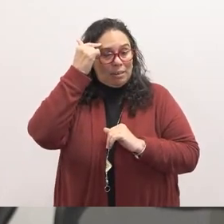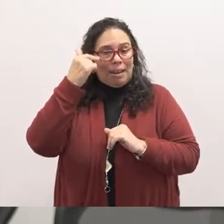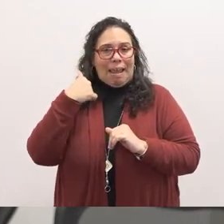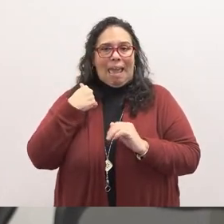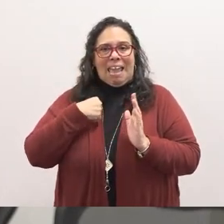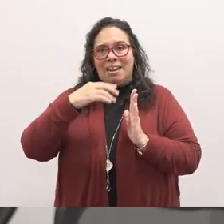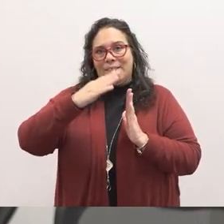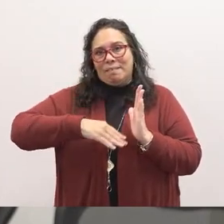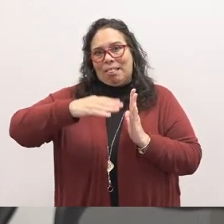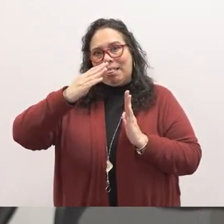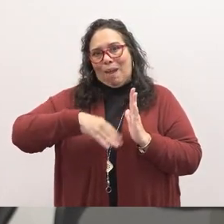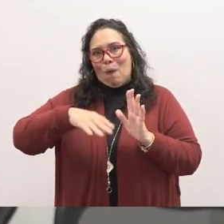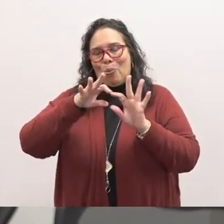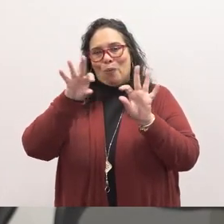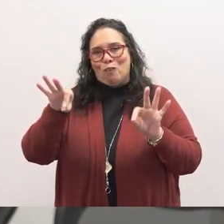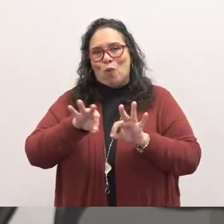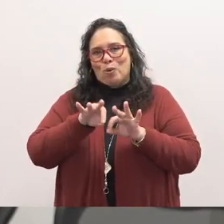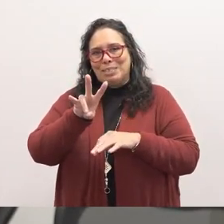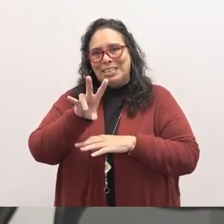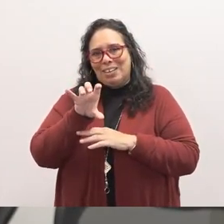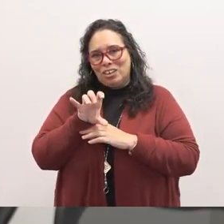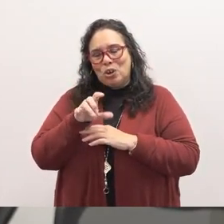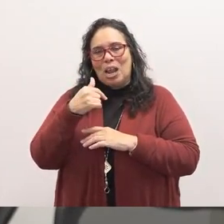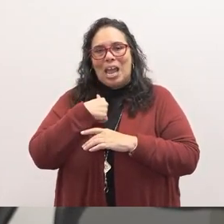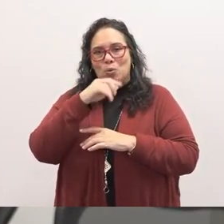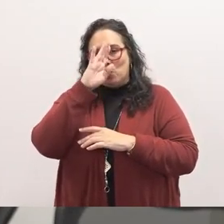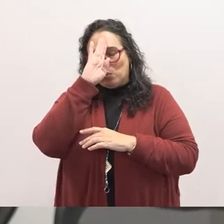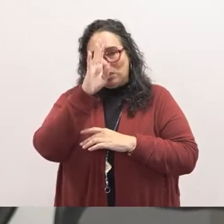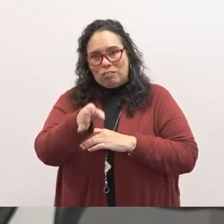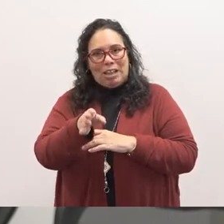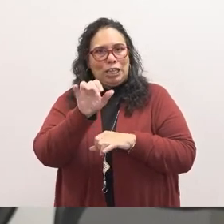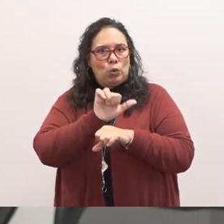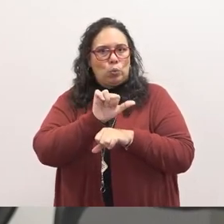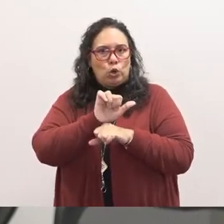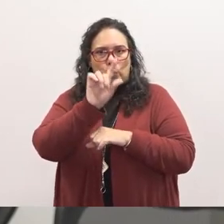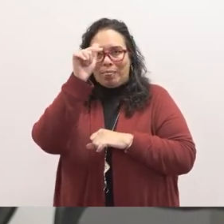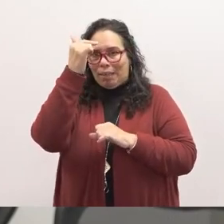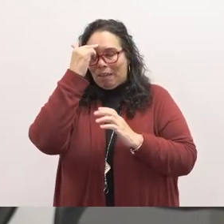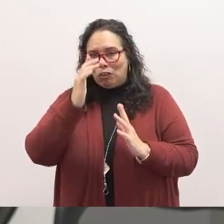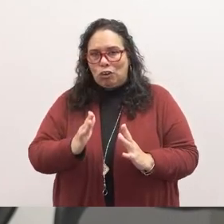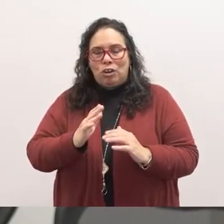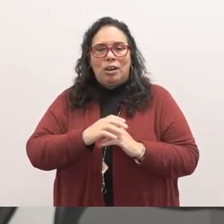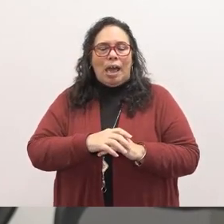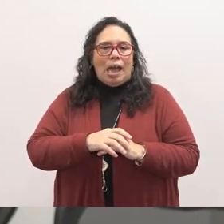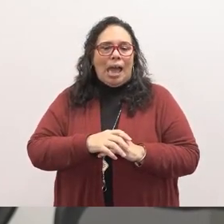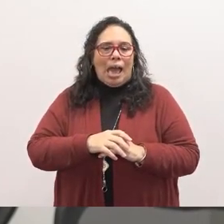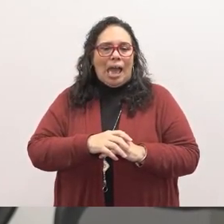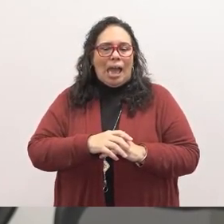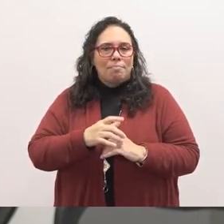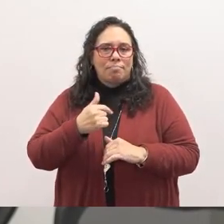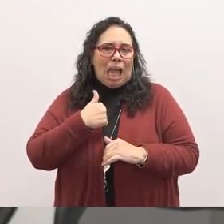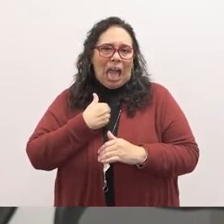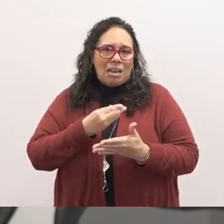out a Form 700, and I worked directly for governor or whatever position I was in, I always bought my own